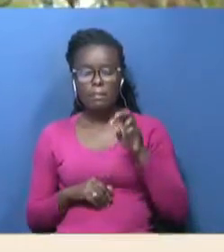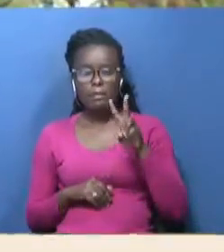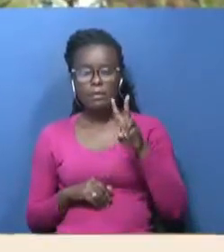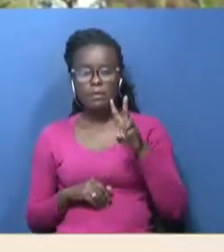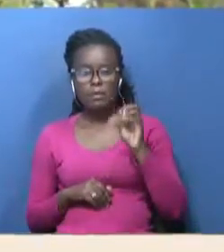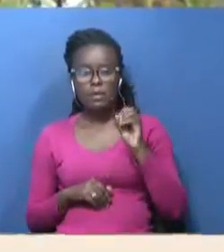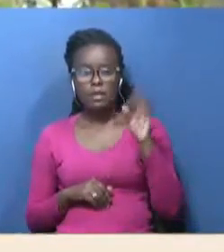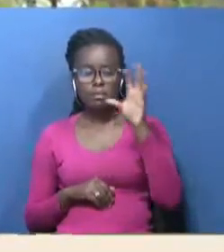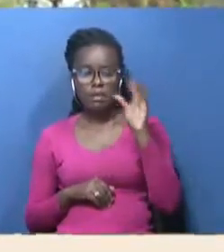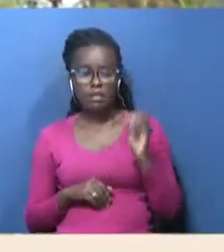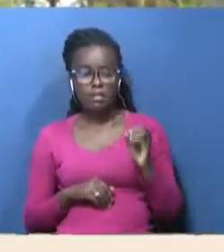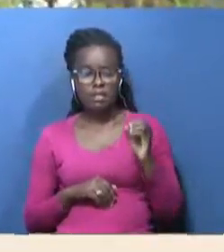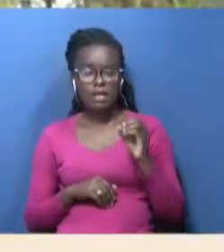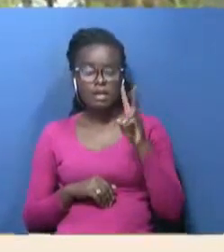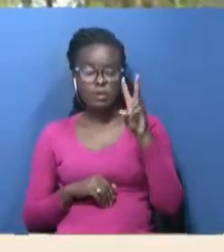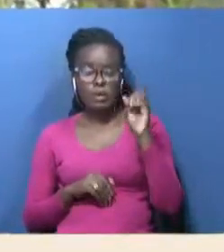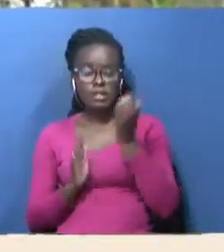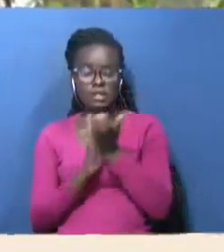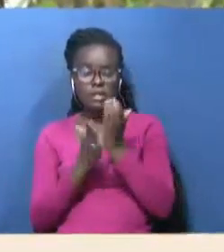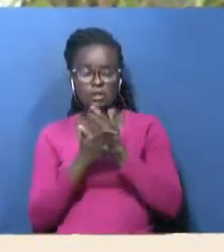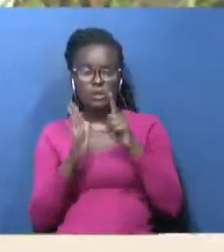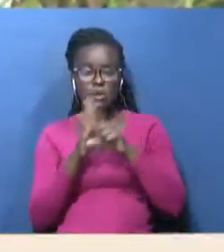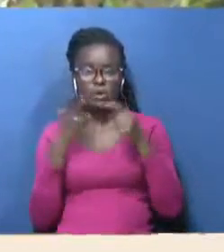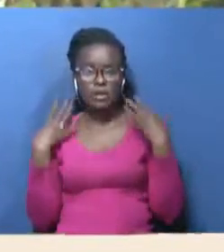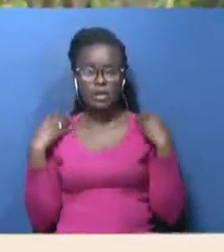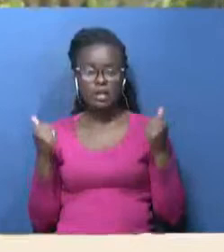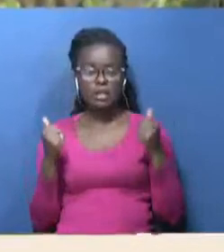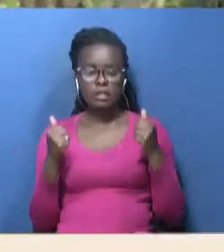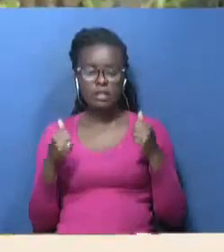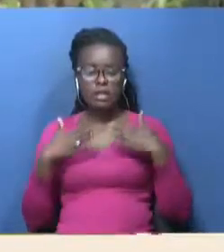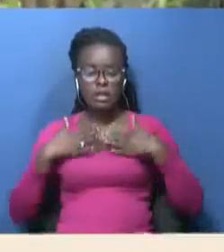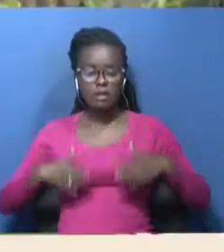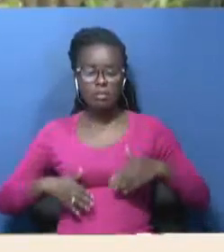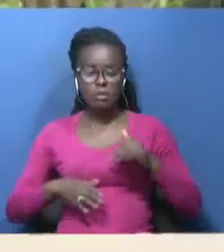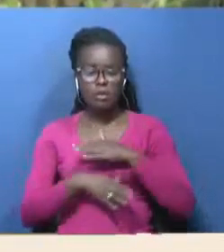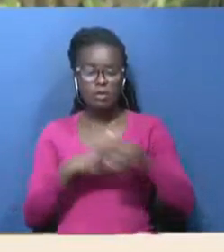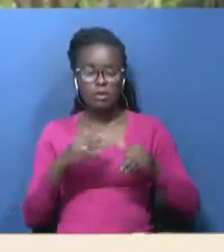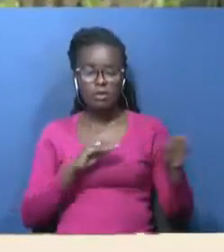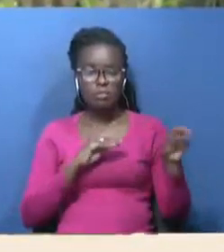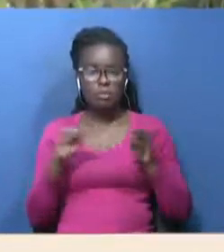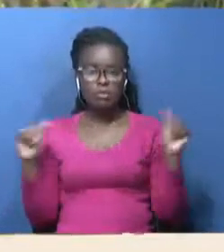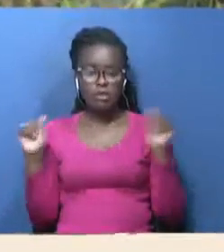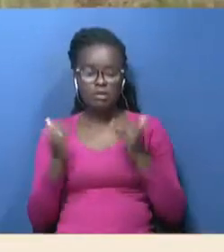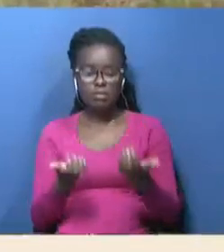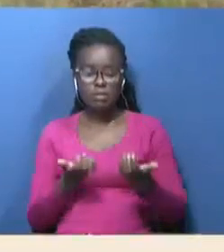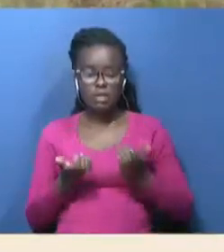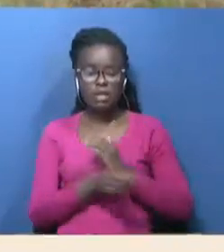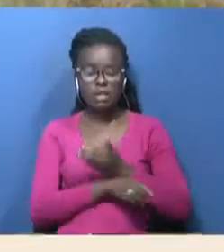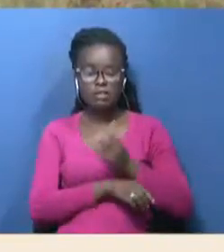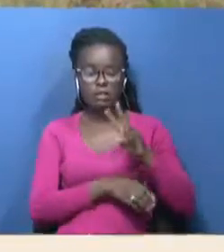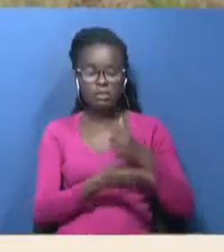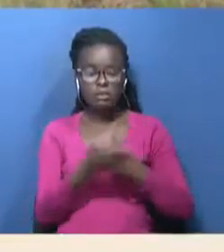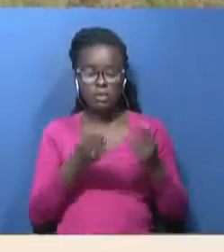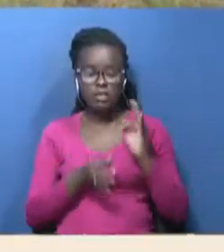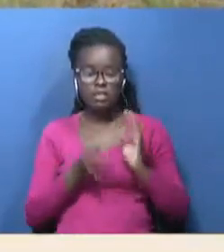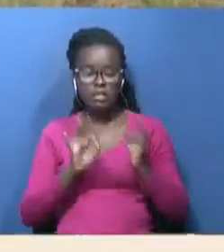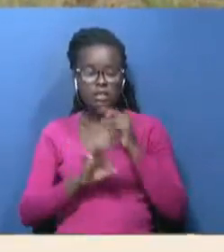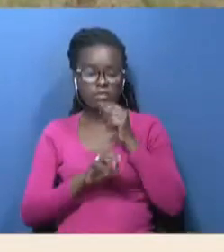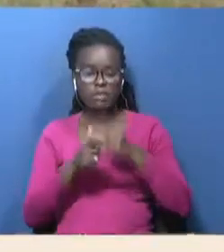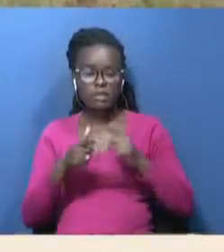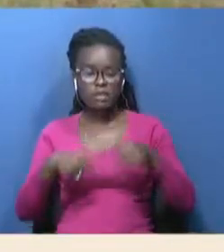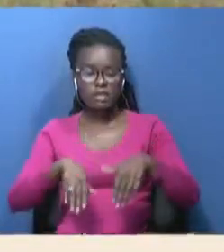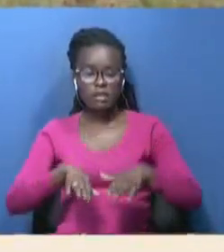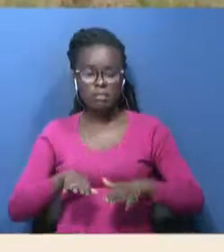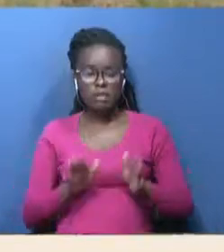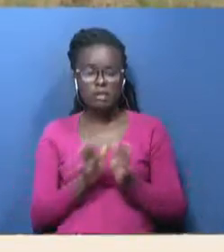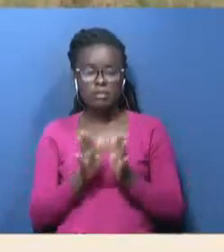242 kĩa watho wa ũgima wa mwĩrĩ wothe ũbatiĩ kũrutwo mocarĩ-inĩ thutha wa ciumia 2, kwaga ũguo ũkorwo ũgĩthikwo gaburi-inĩ